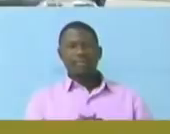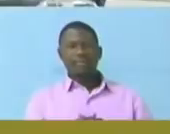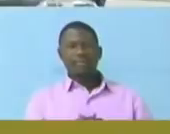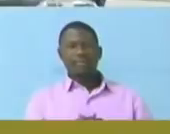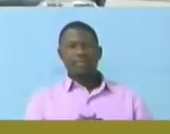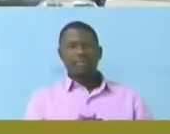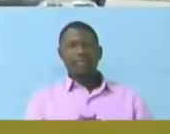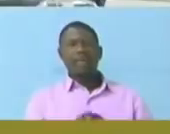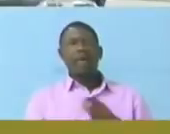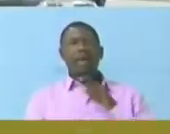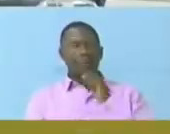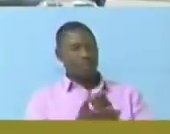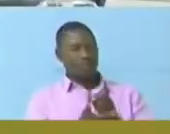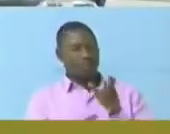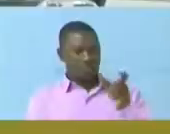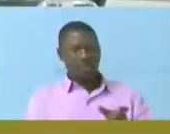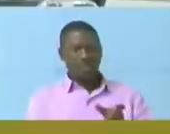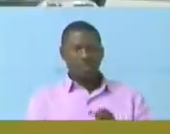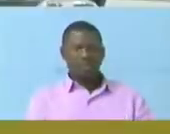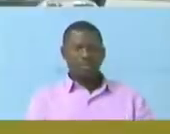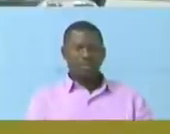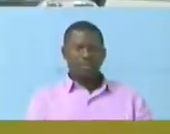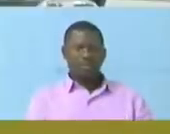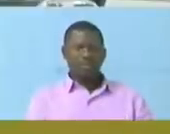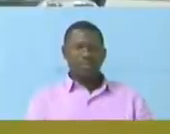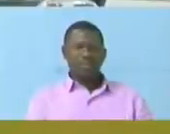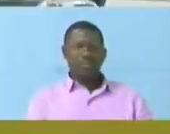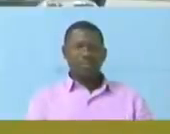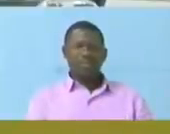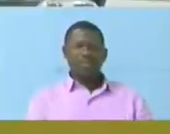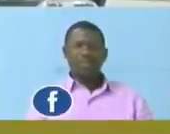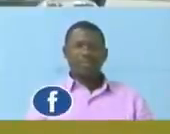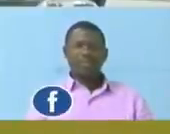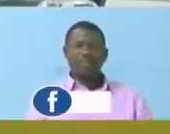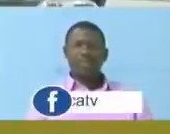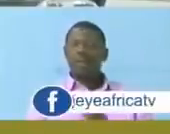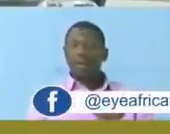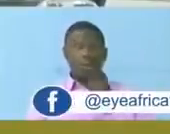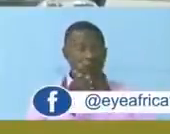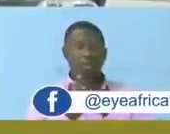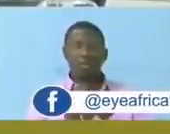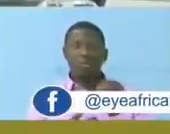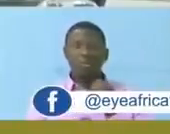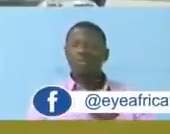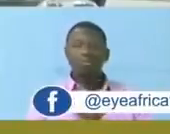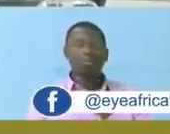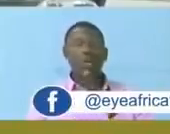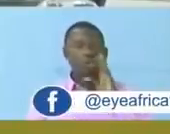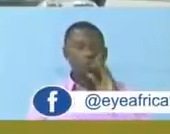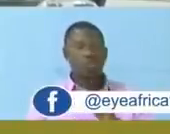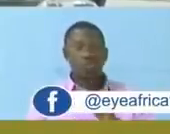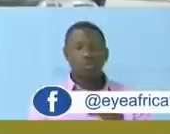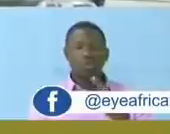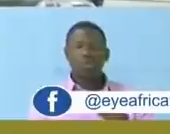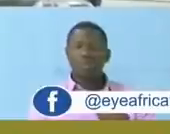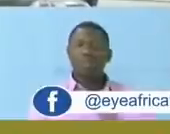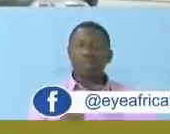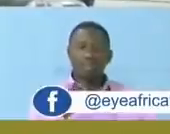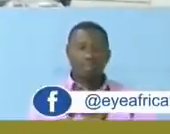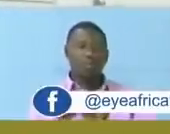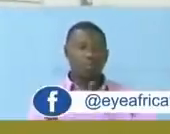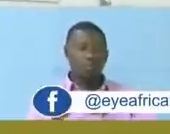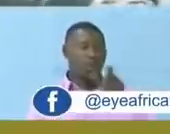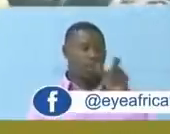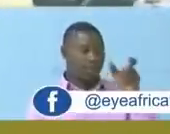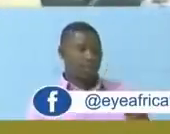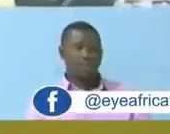you I did not do it because I'm related to the person. Okay. And that's why I went further to tell you several